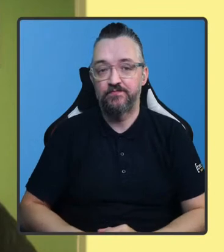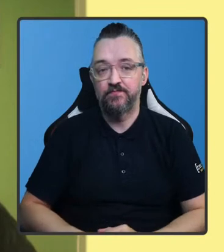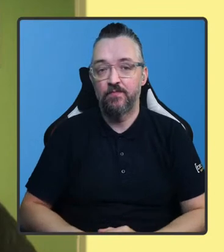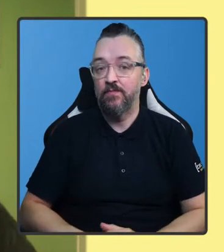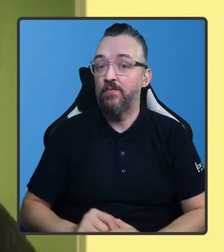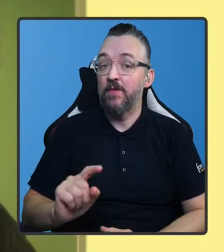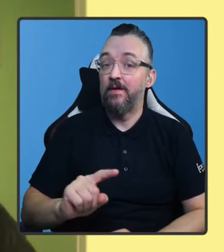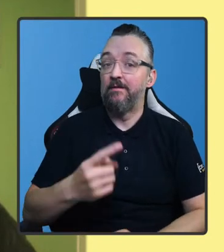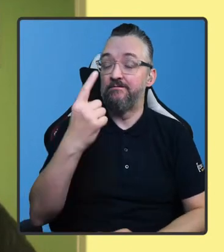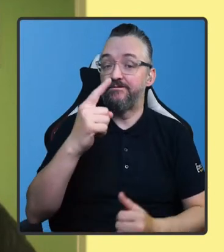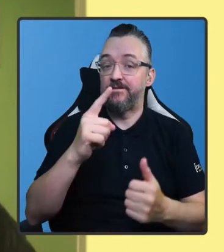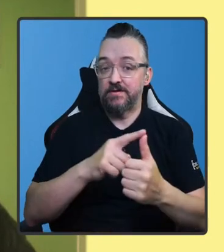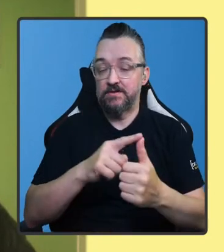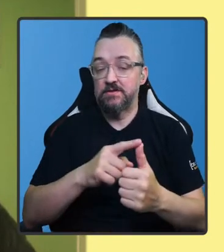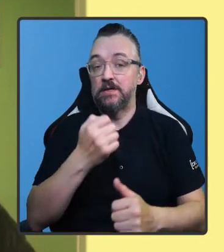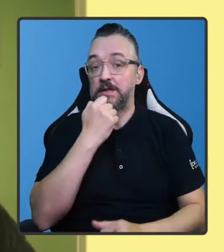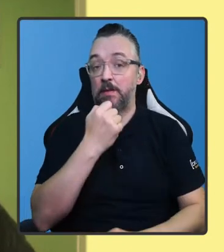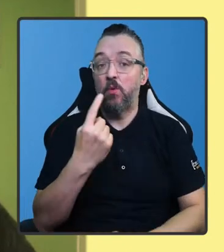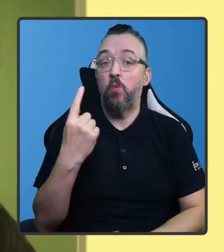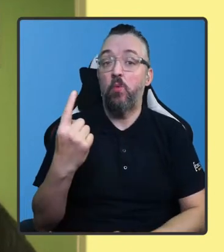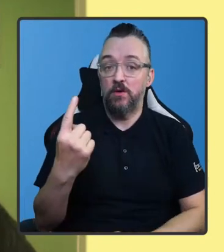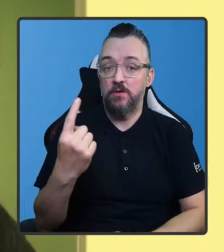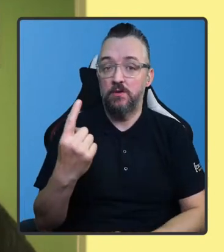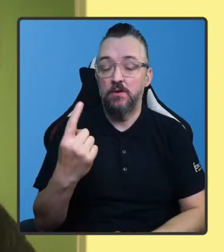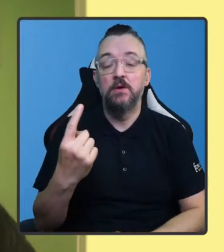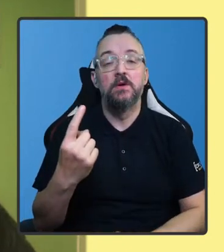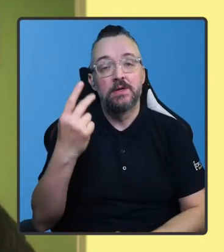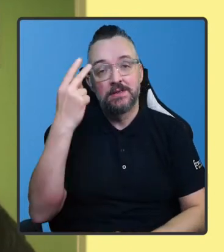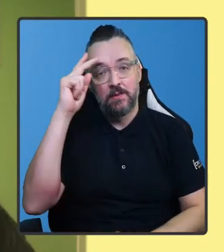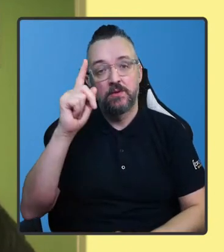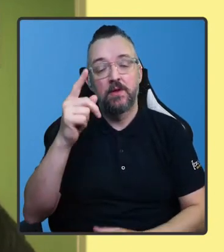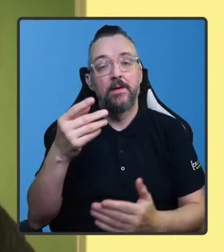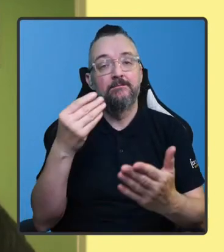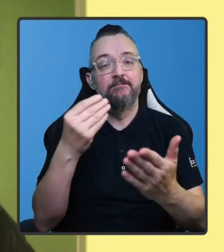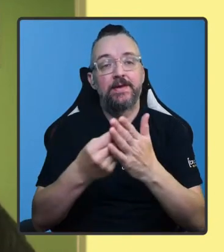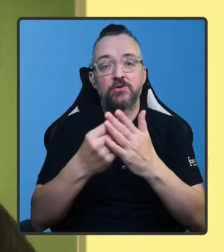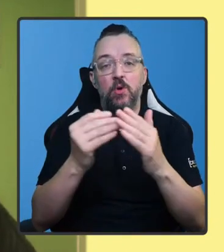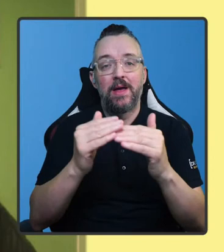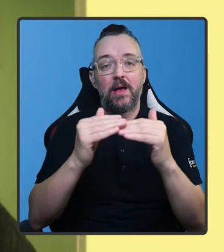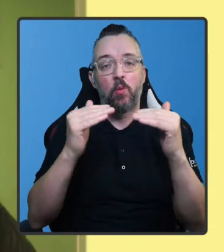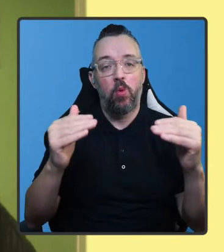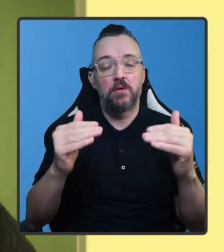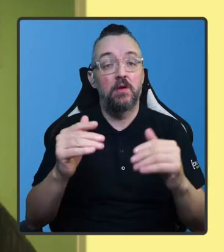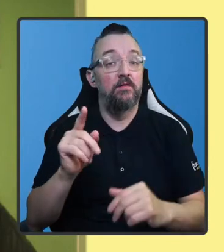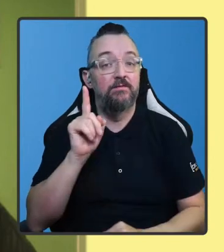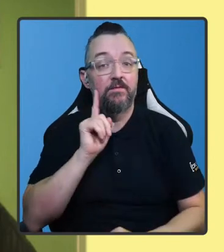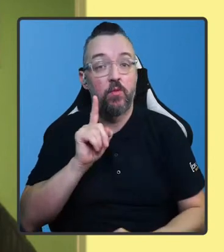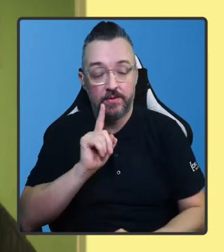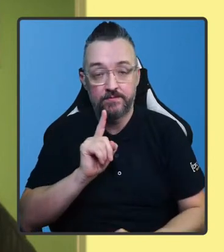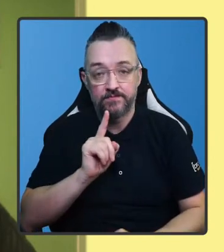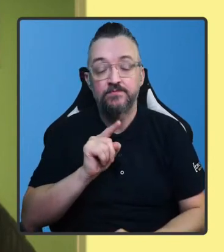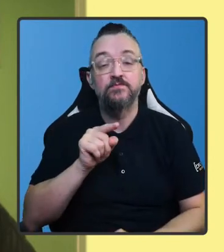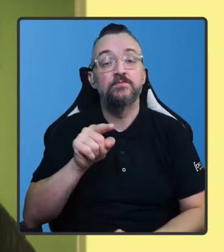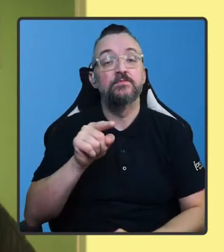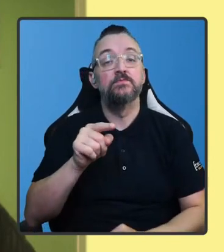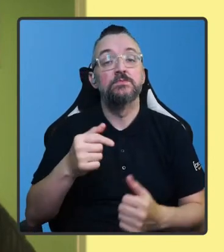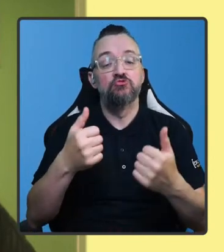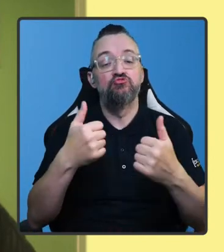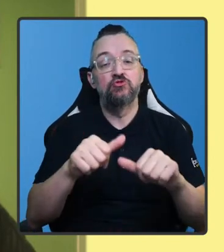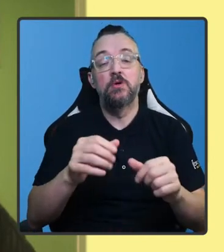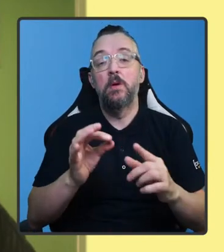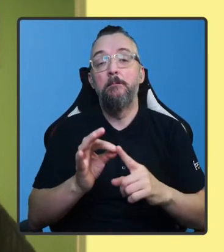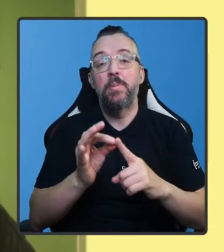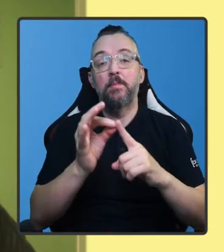these, resolution number one, is entitled Financial Equality for Women. And that resolution is proposed by